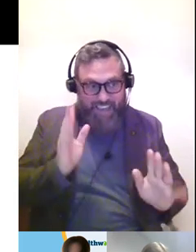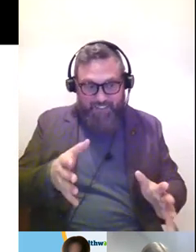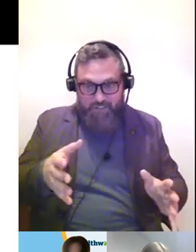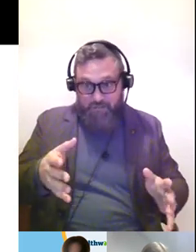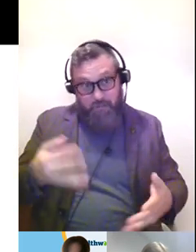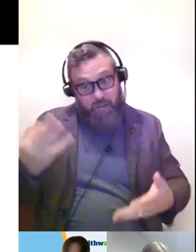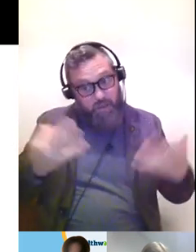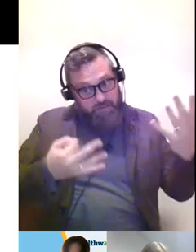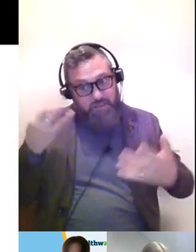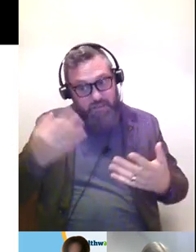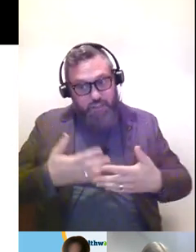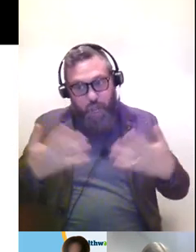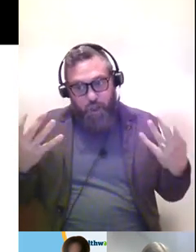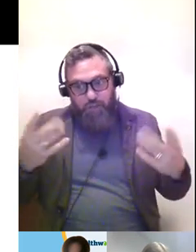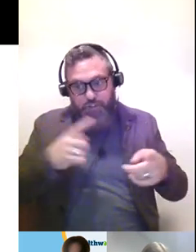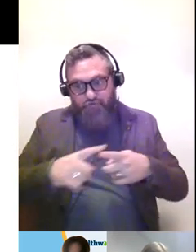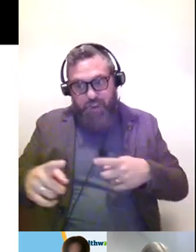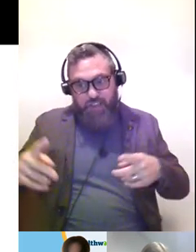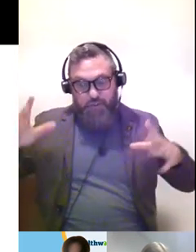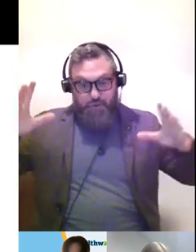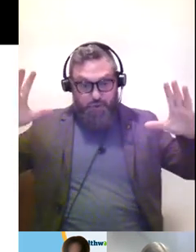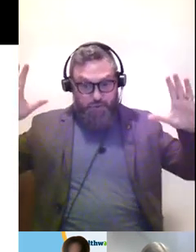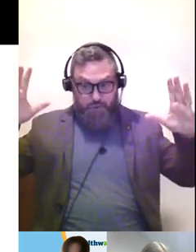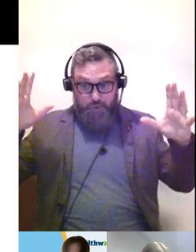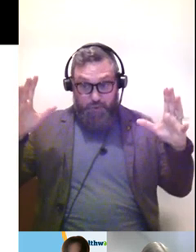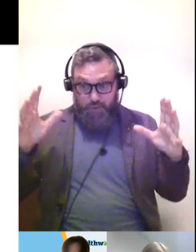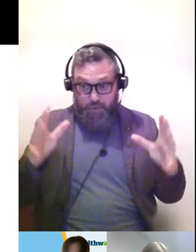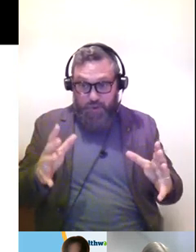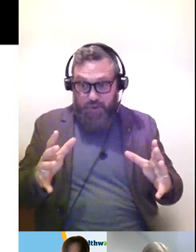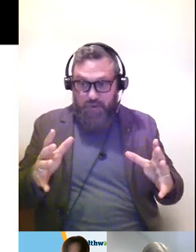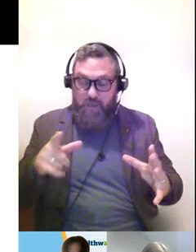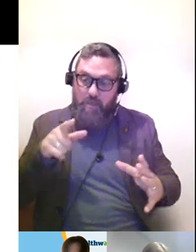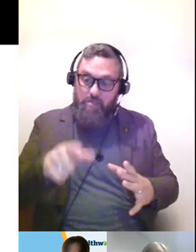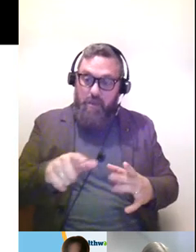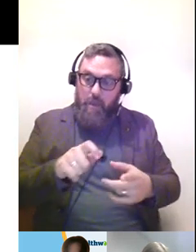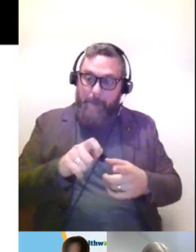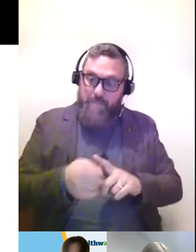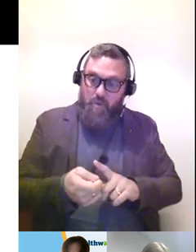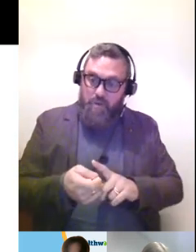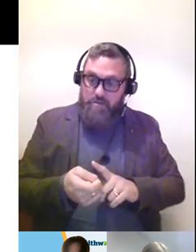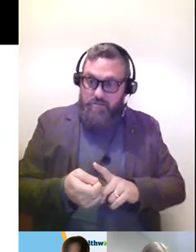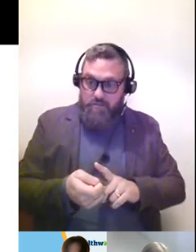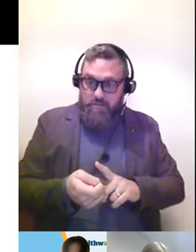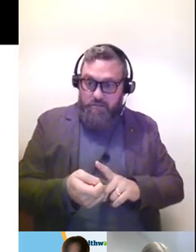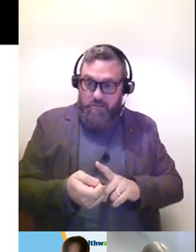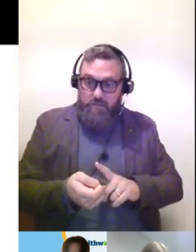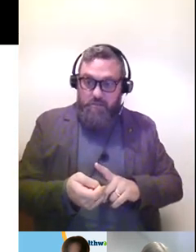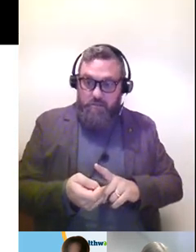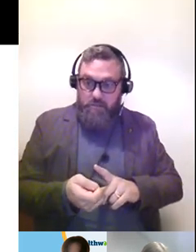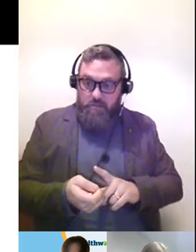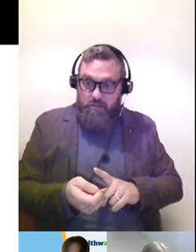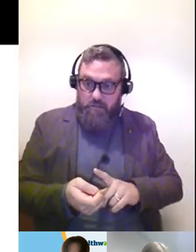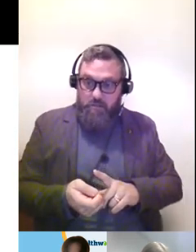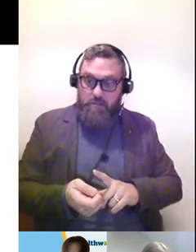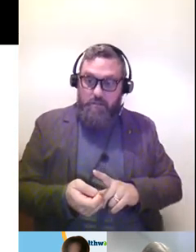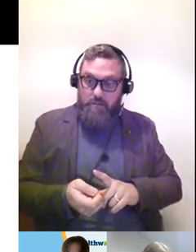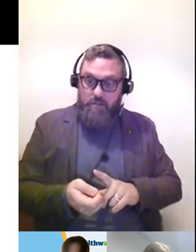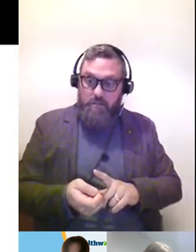because 18 is a lot, at that point of the distilling down, the